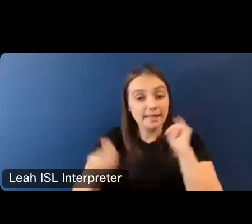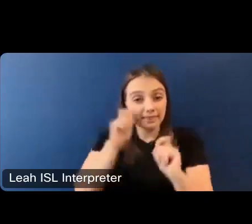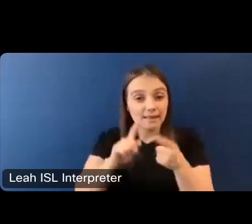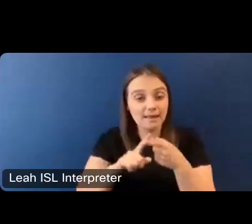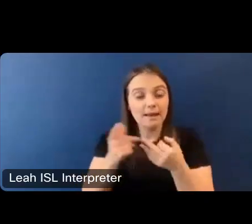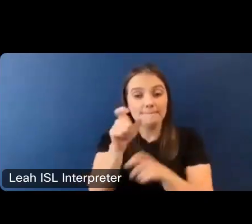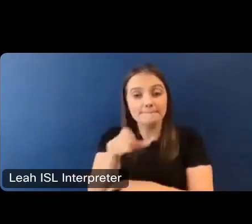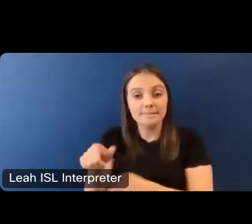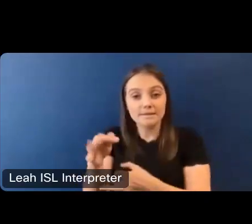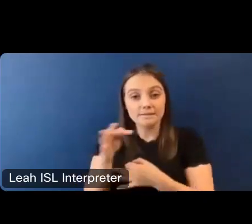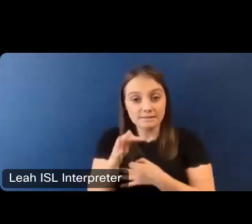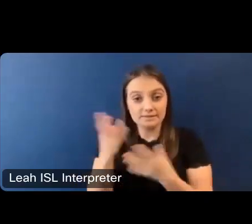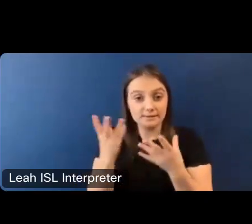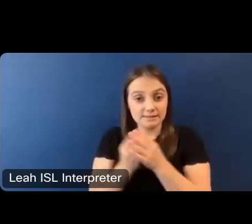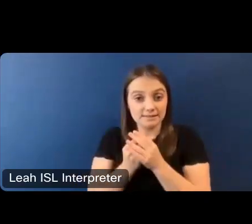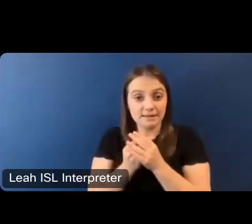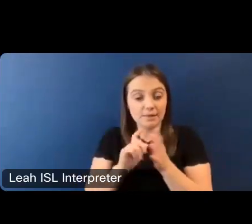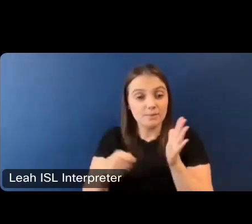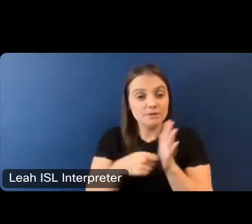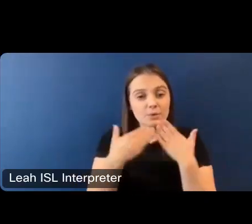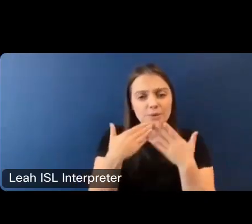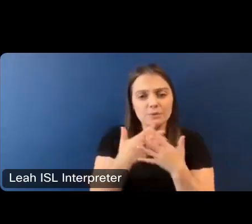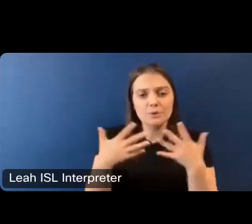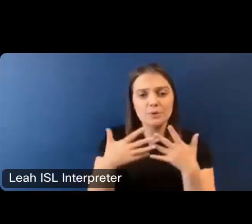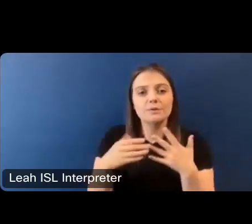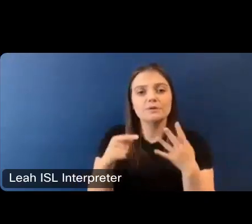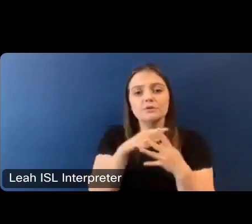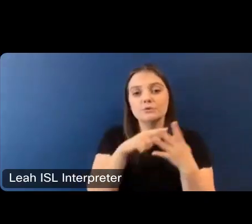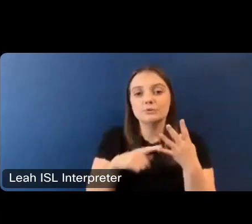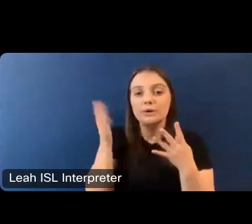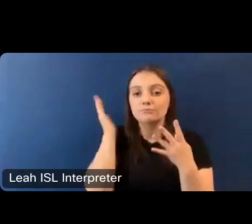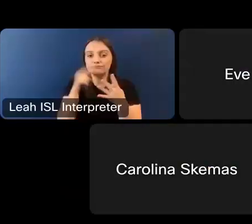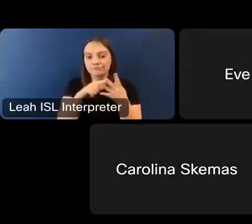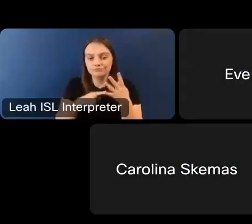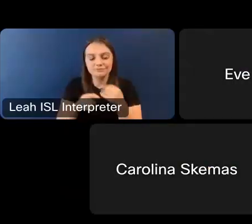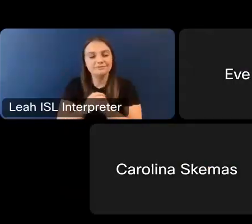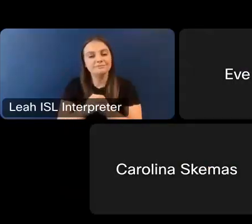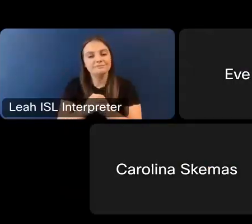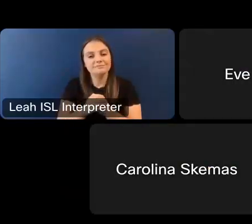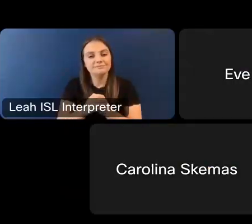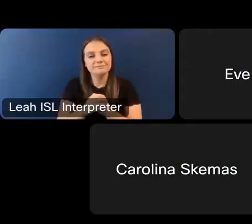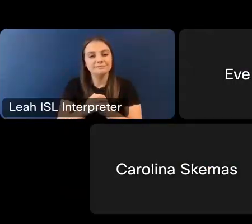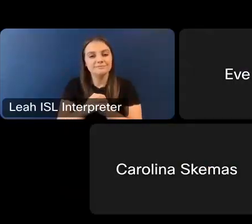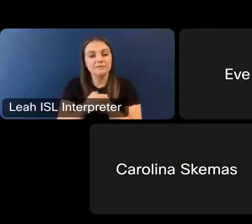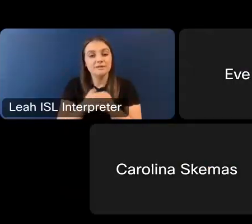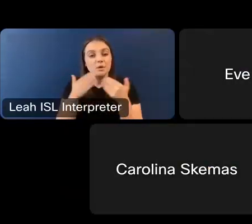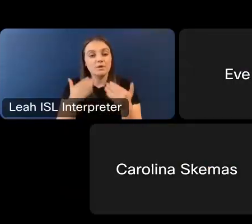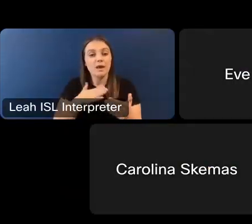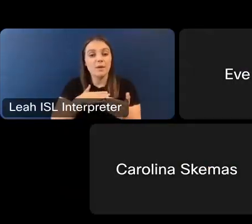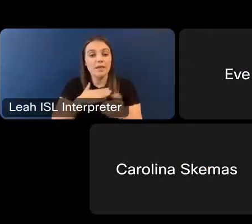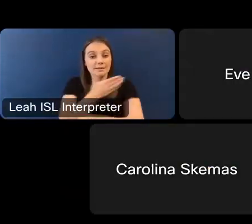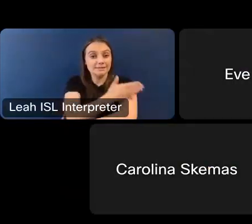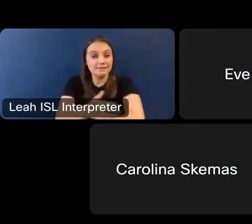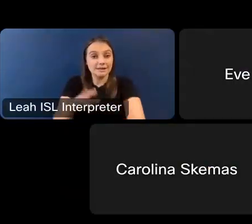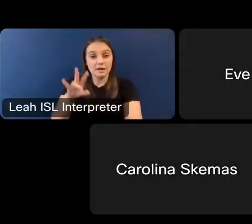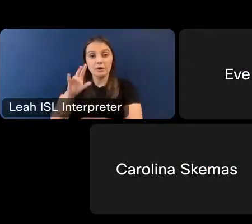project. And thanks very much to our speakers, Carolina, Eve, and Catherine and Lorraine. So we do wish to go to our Q&A session now.